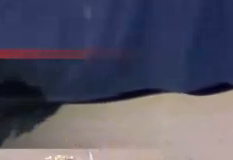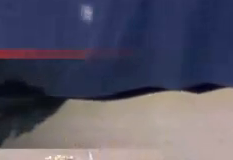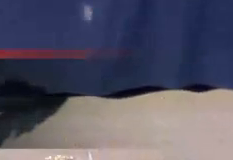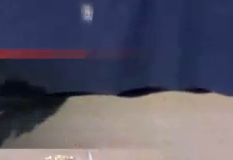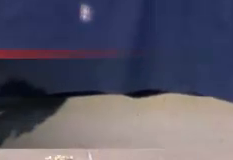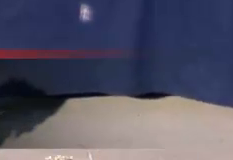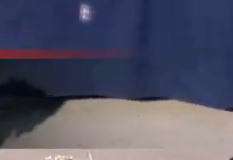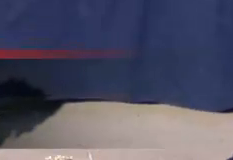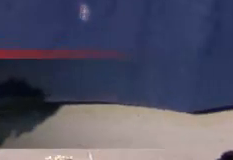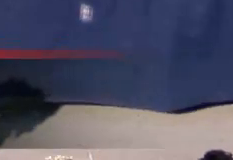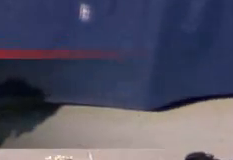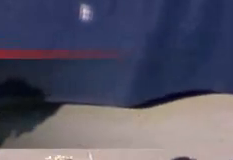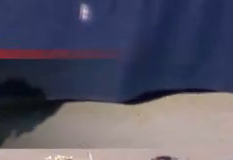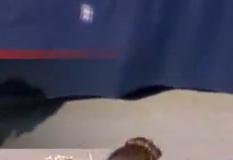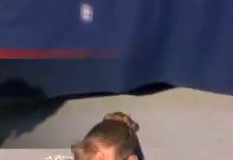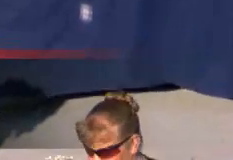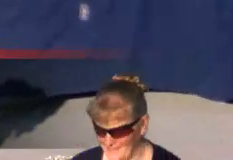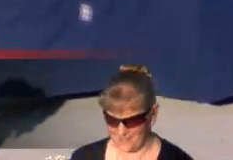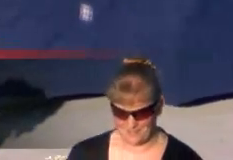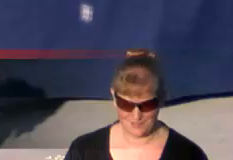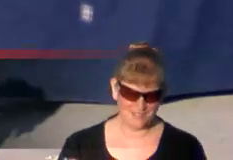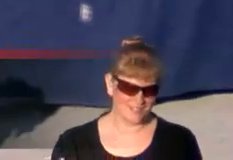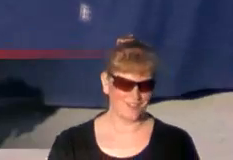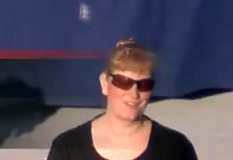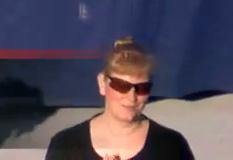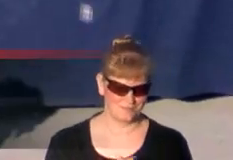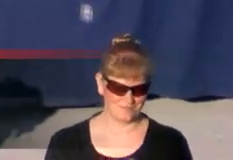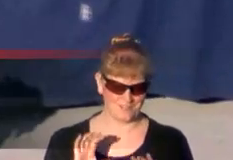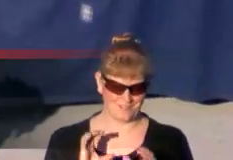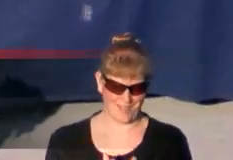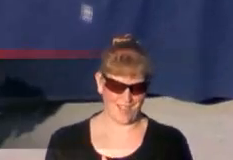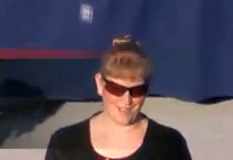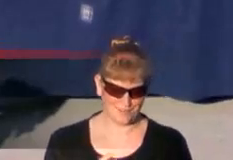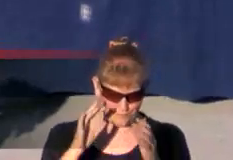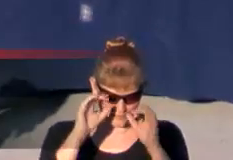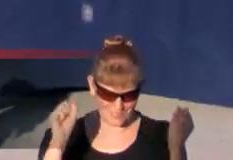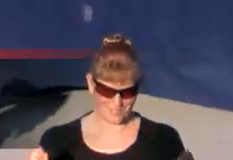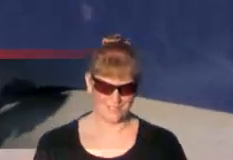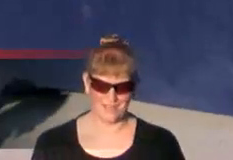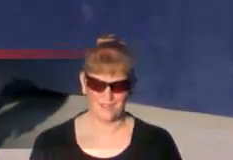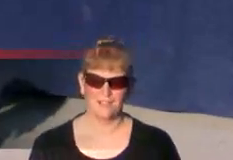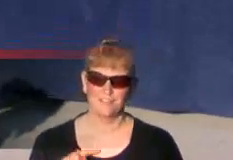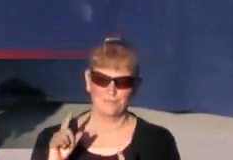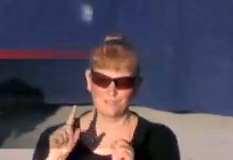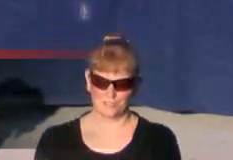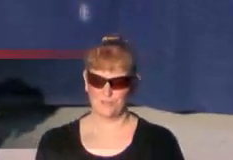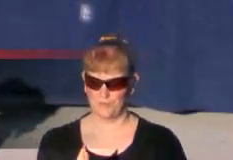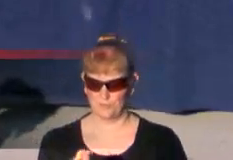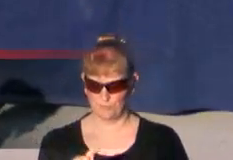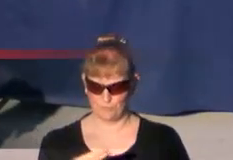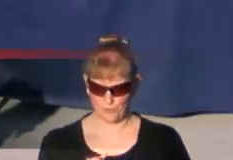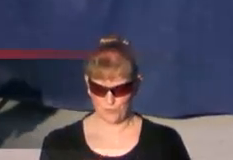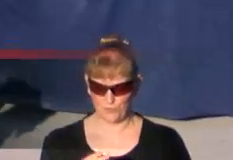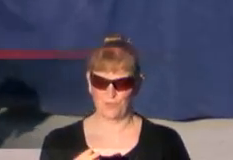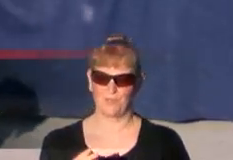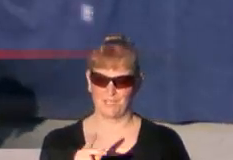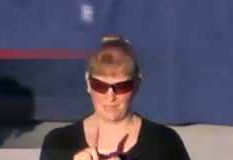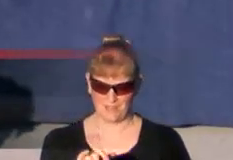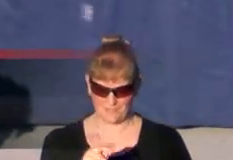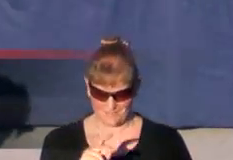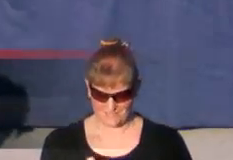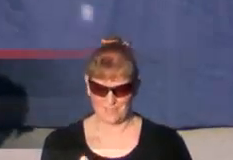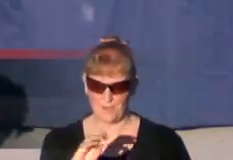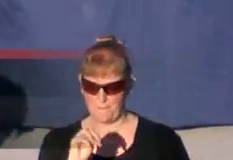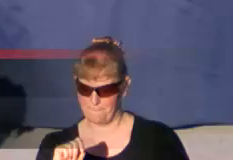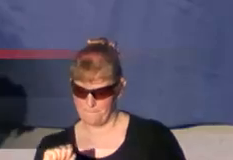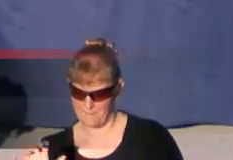Please welcome Senior Class Vice President Peyton Bond to the stage. She attended Ruth Livingston Elementary, McLaughlin Middle School, and Chiawana